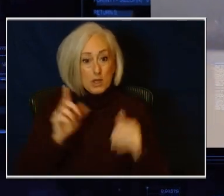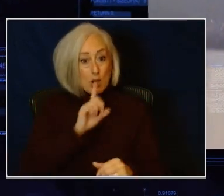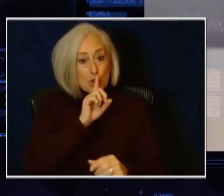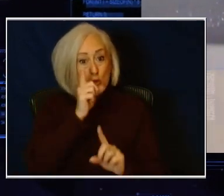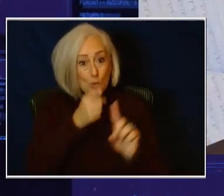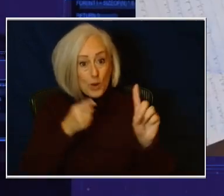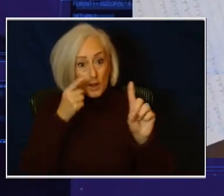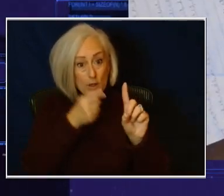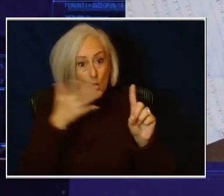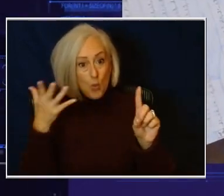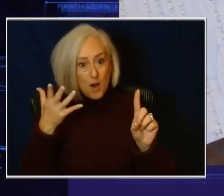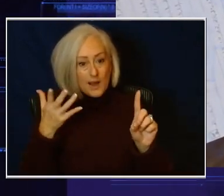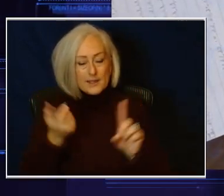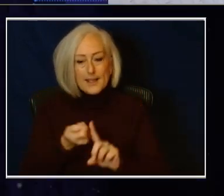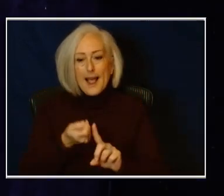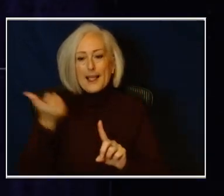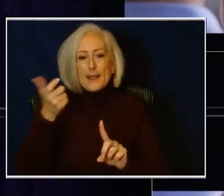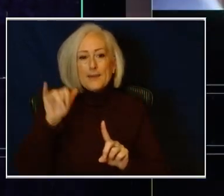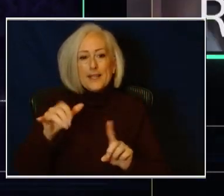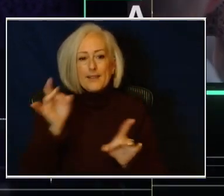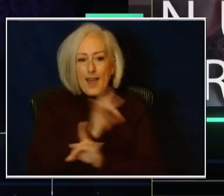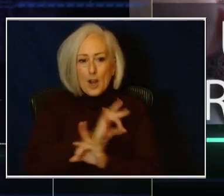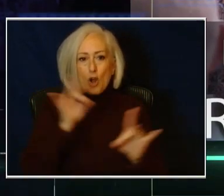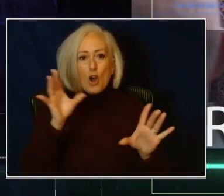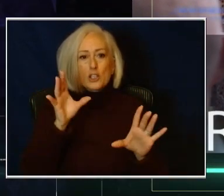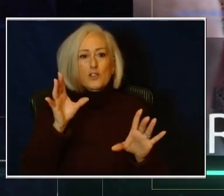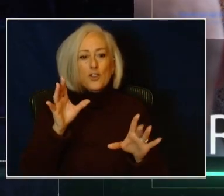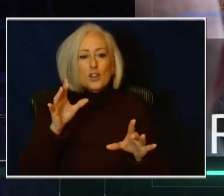this terrible disease from the face of the earth.